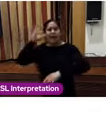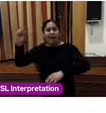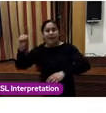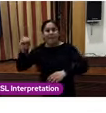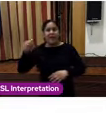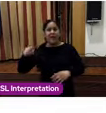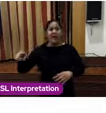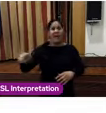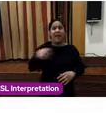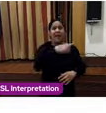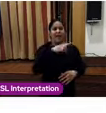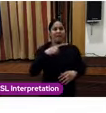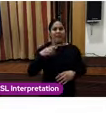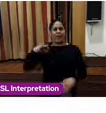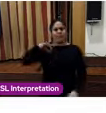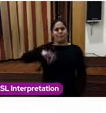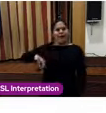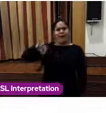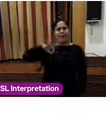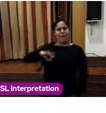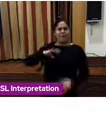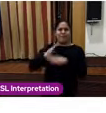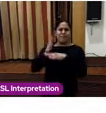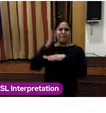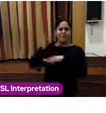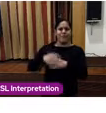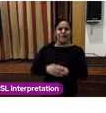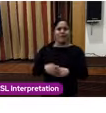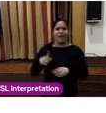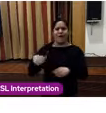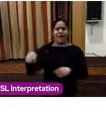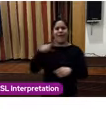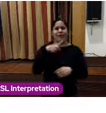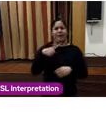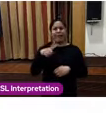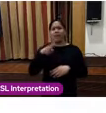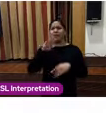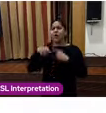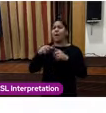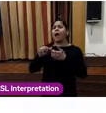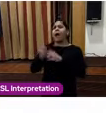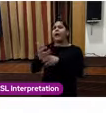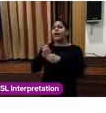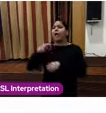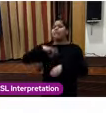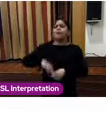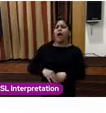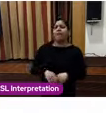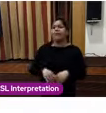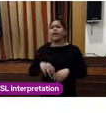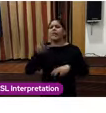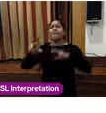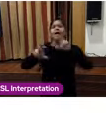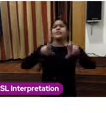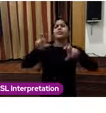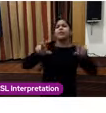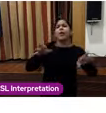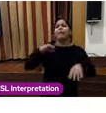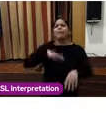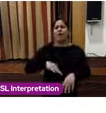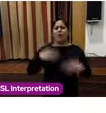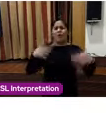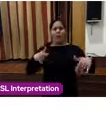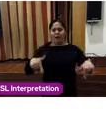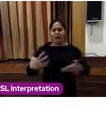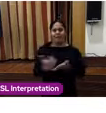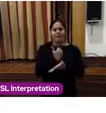their profit calls, and they go on their investor calls, and they say, this is a great time for